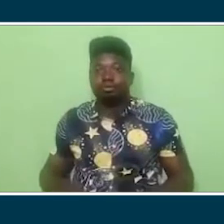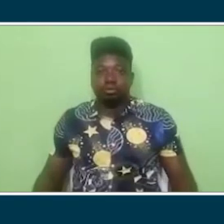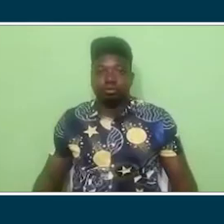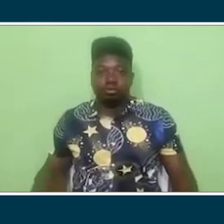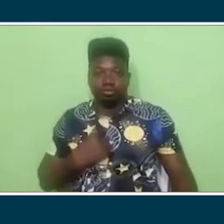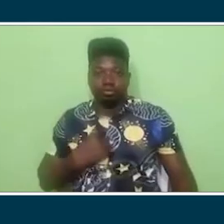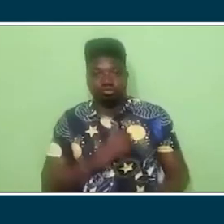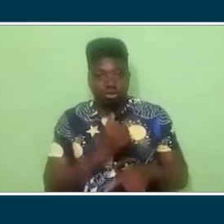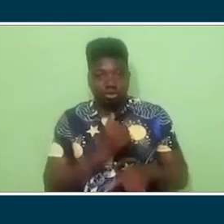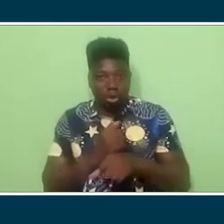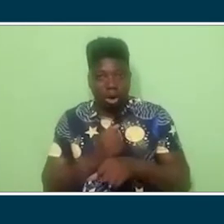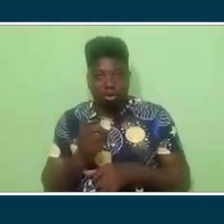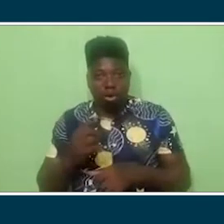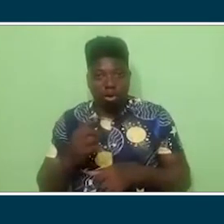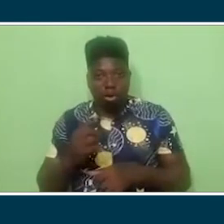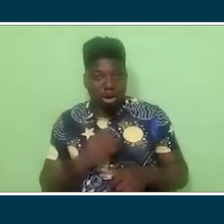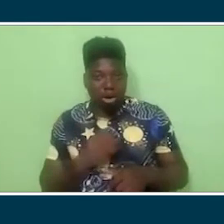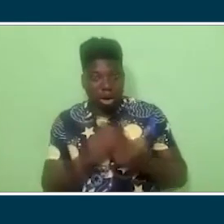where we have